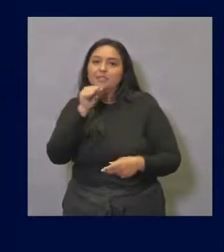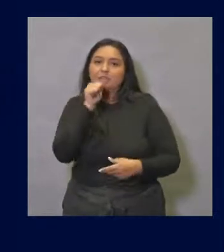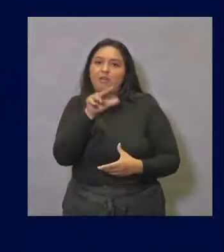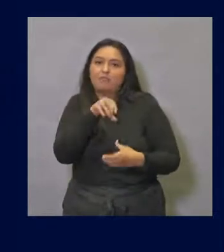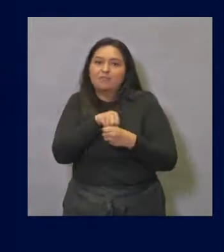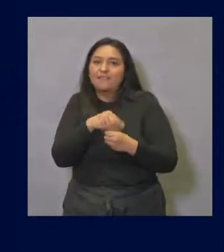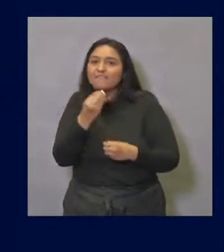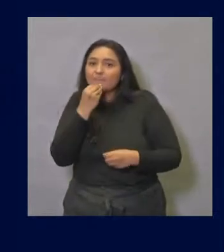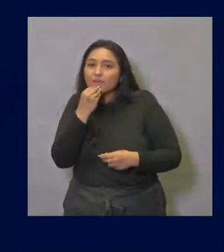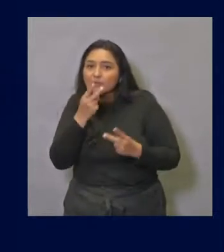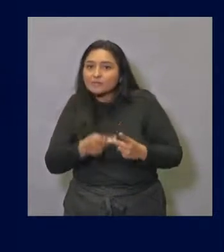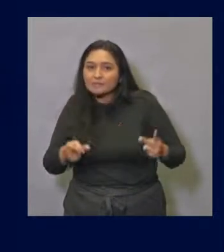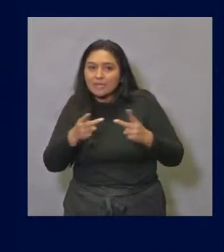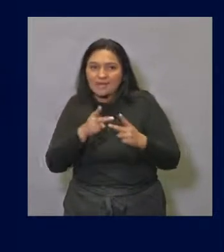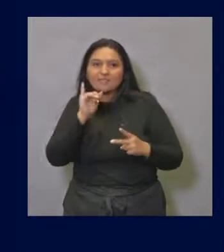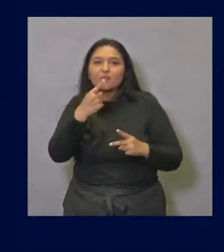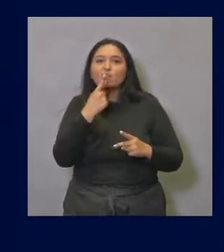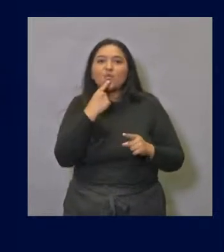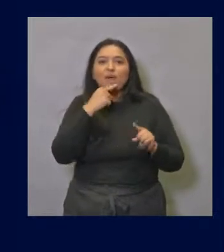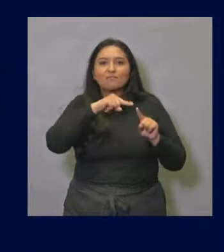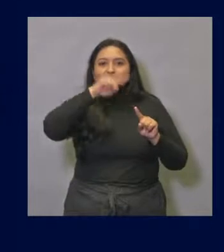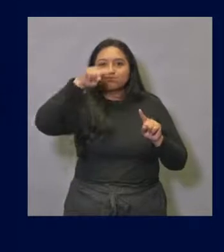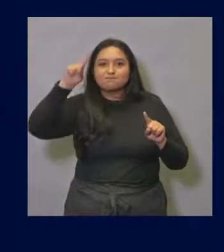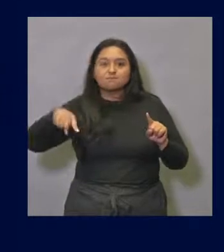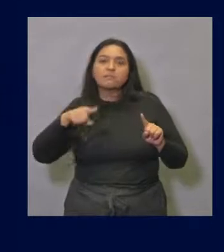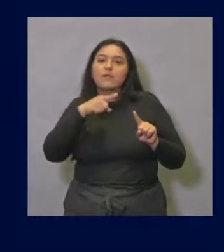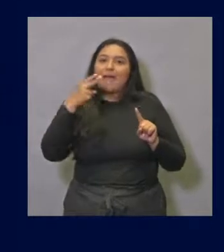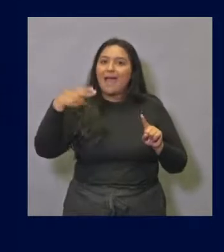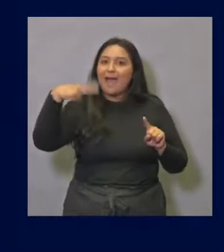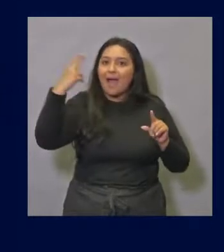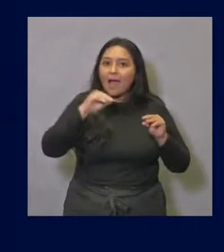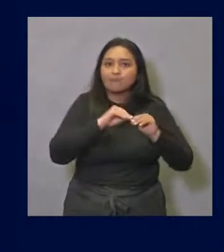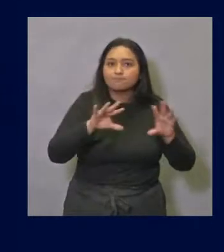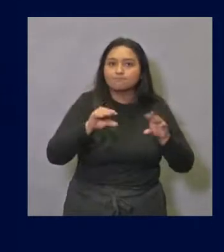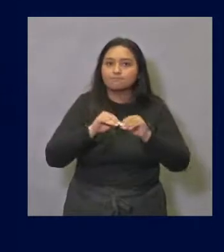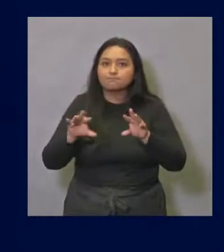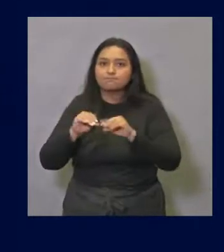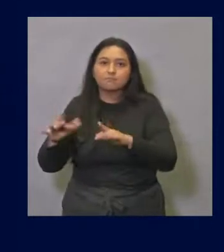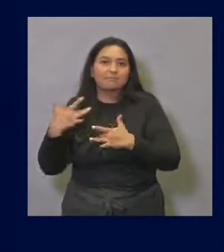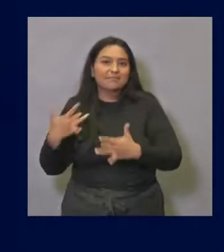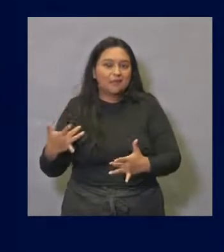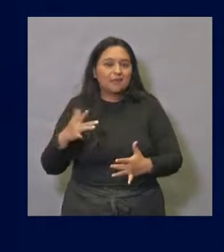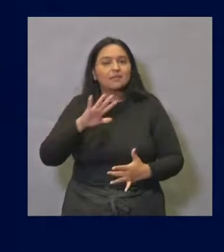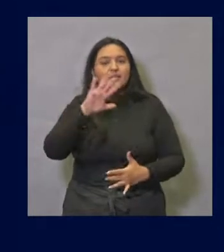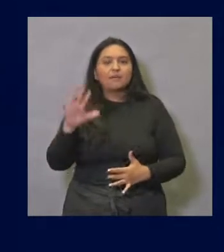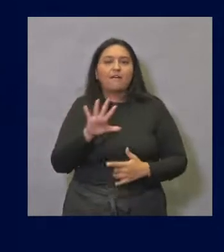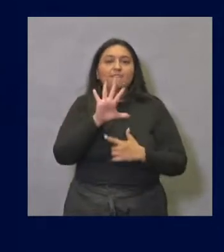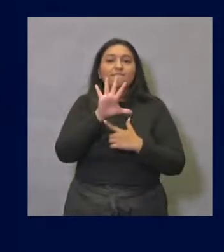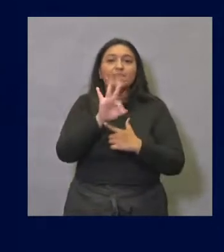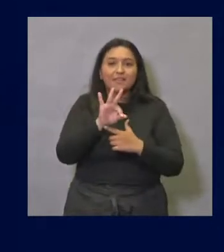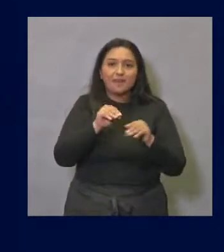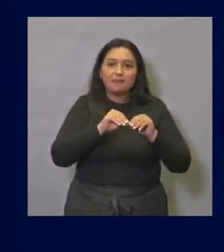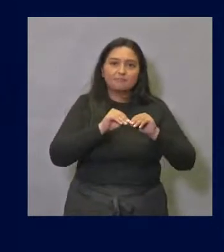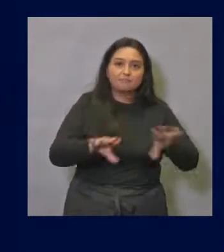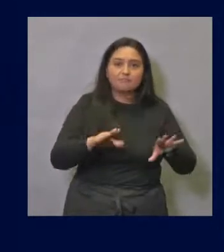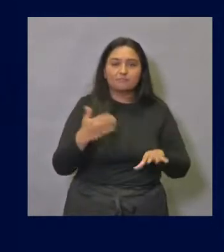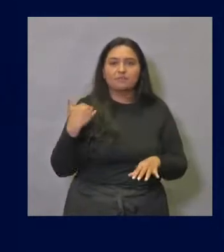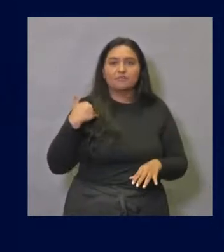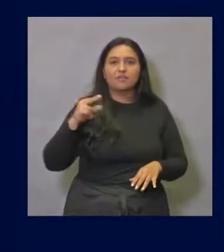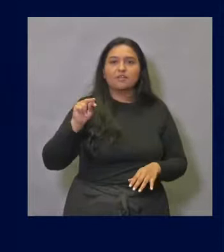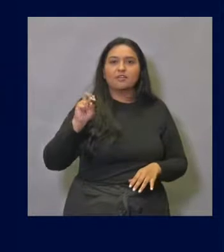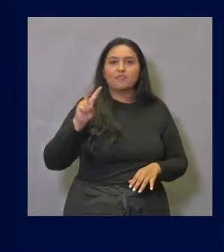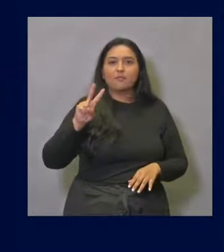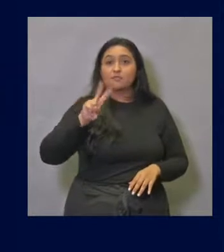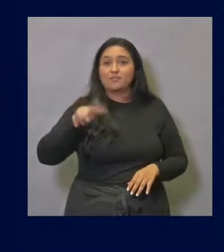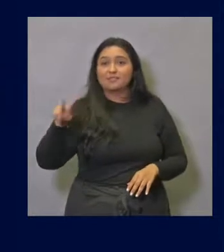red line, had the most outbreaks, peaking at about 159 outbreaks the week of November 22nd,